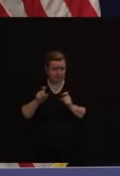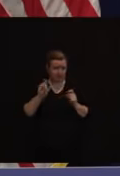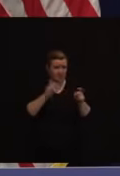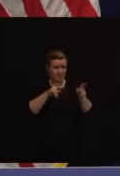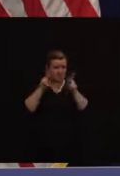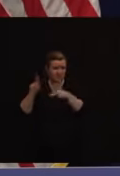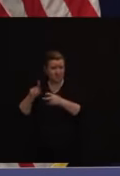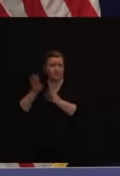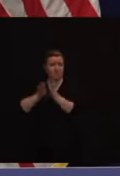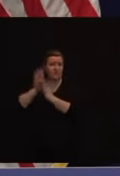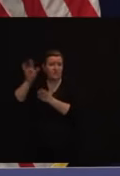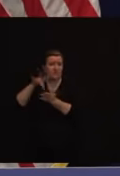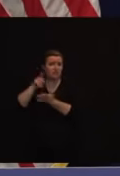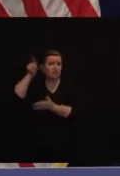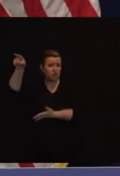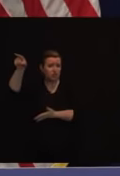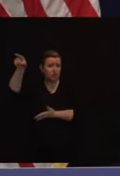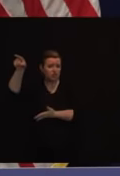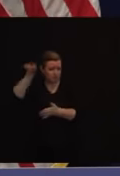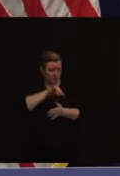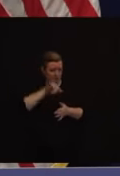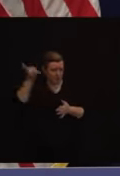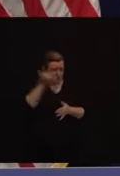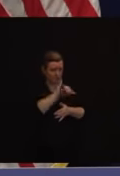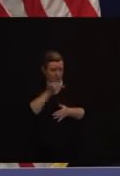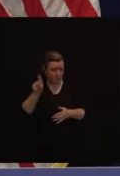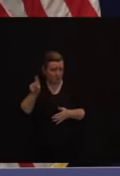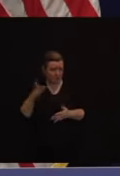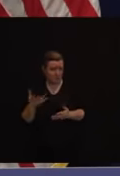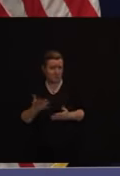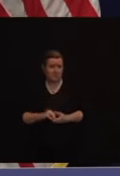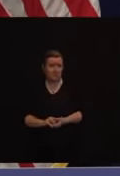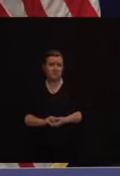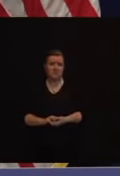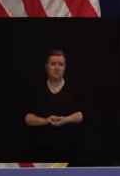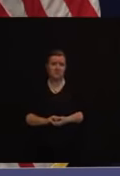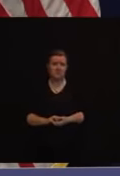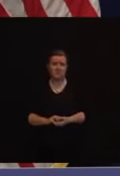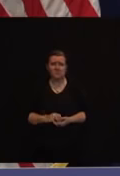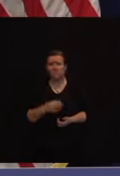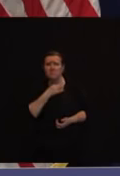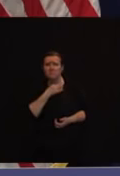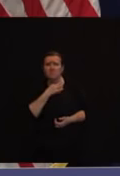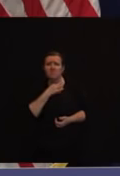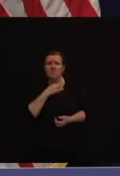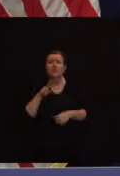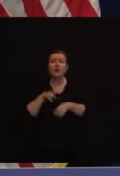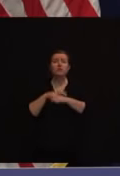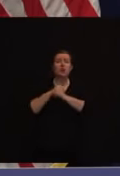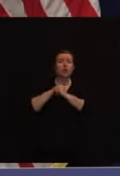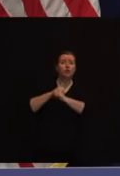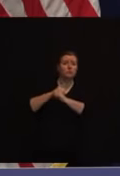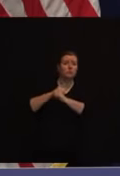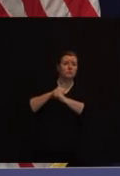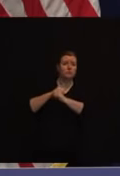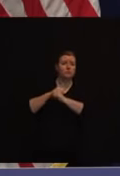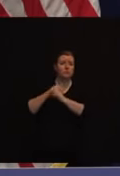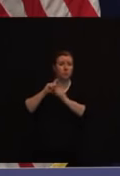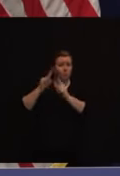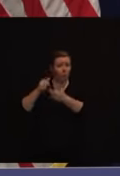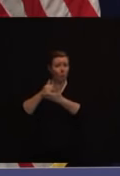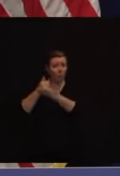and whether or not the National Guard officers would be sent to nursing homes. And maybe just one quick follow-up on this additional testing